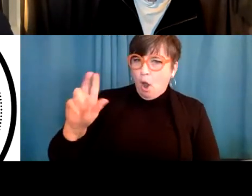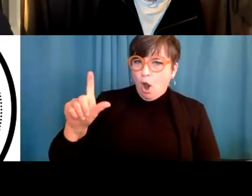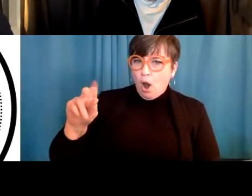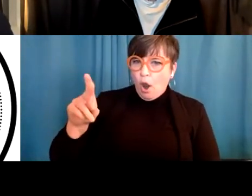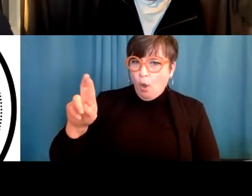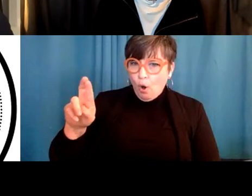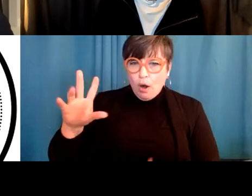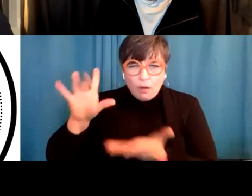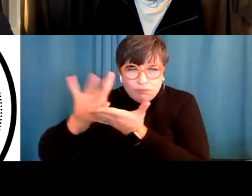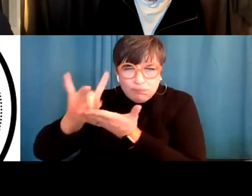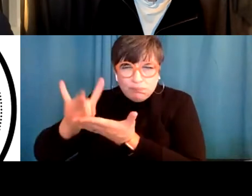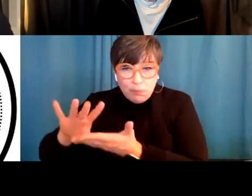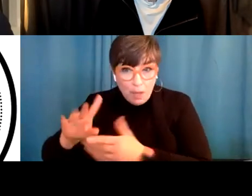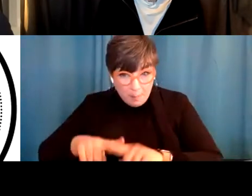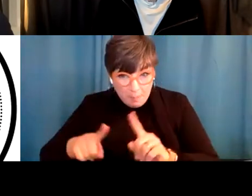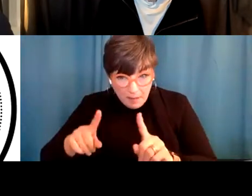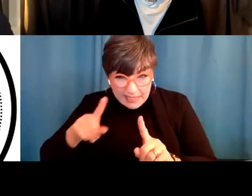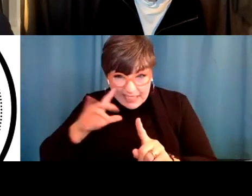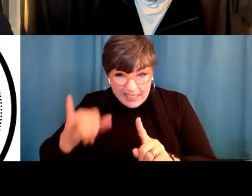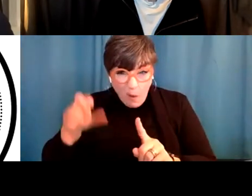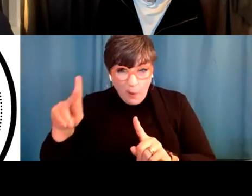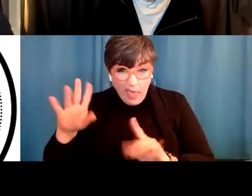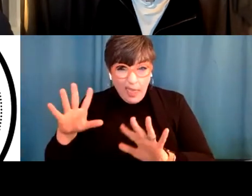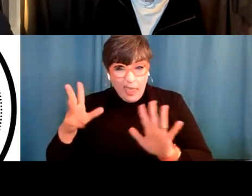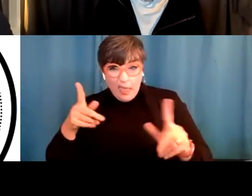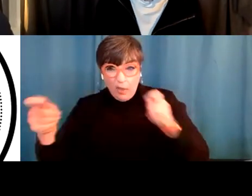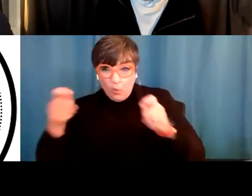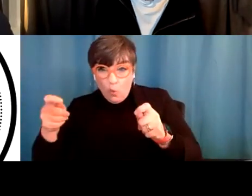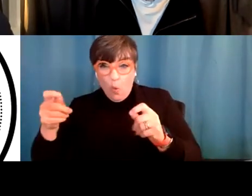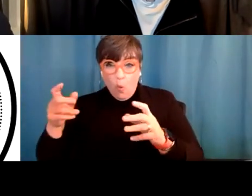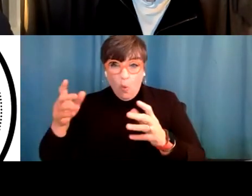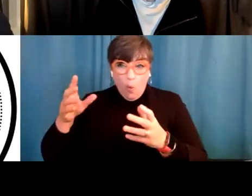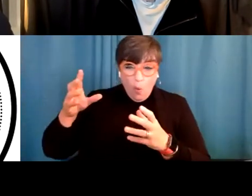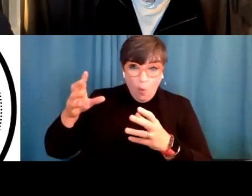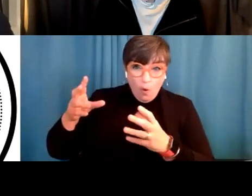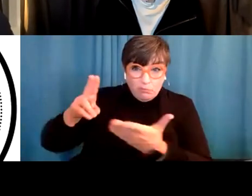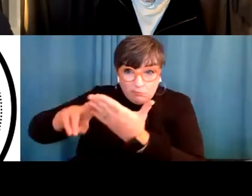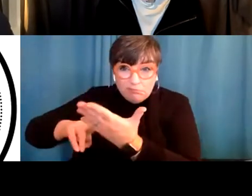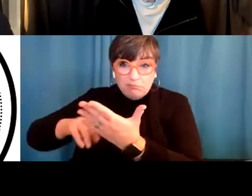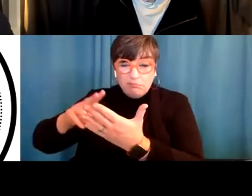speech as opposed to government doing so? How do we strike a balance?